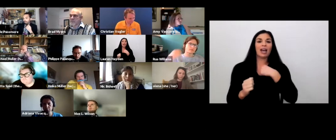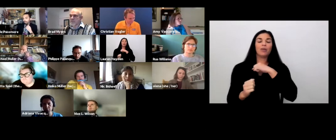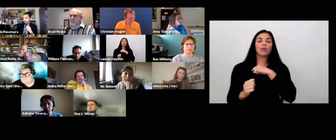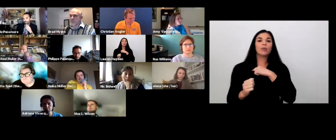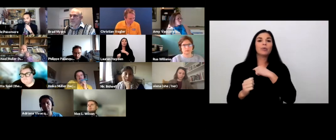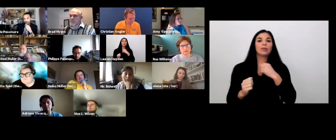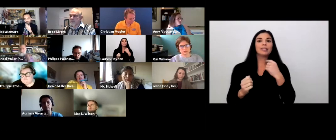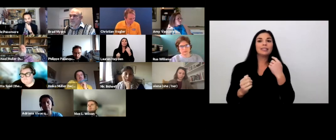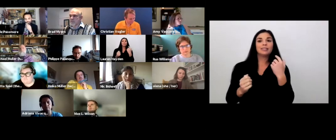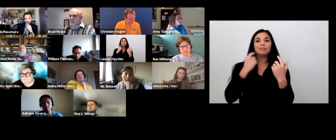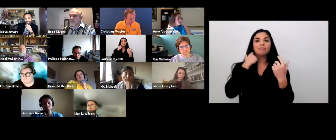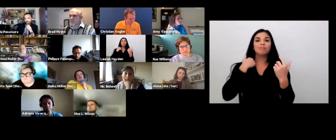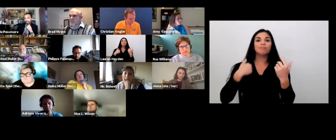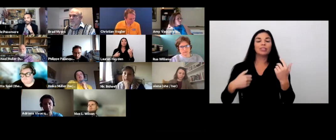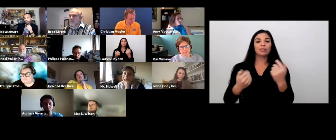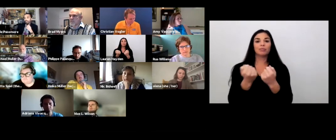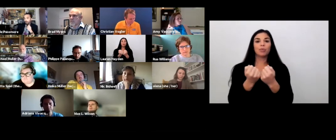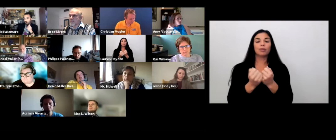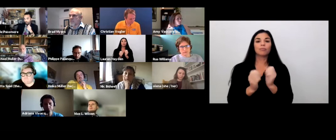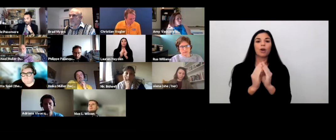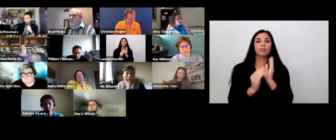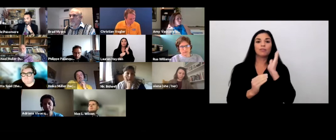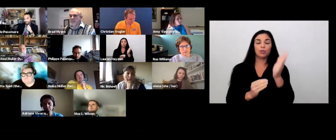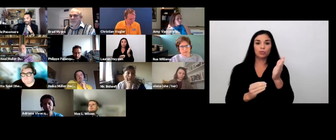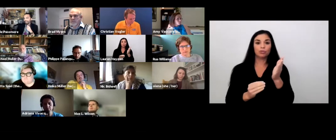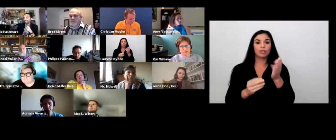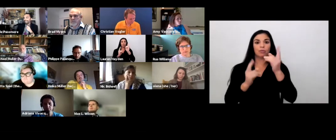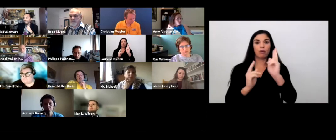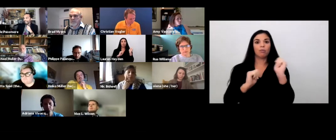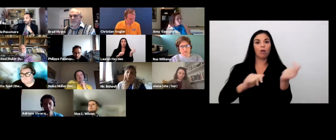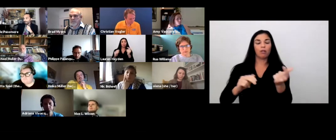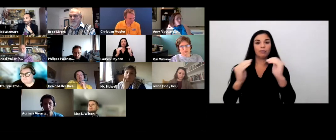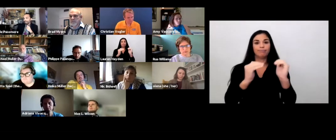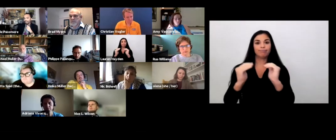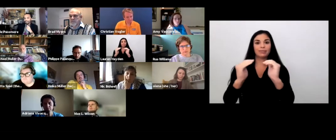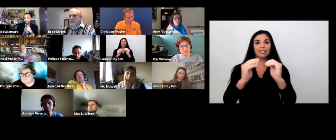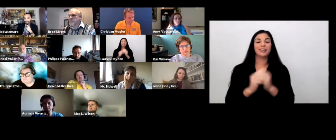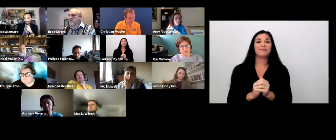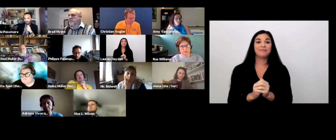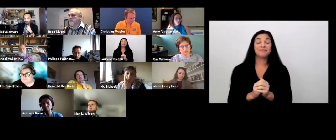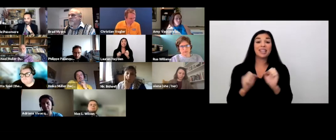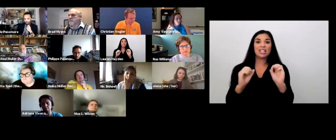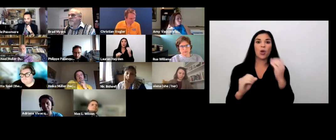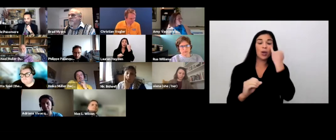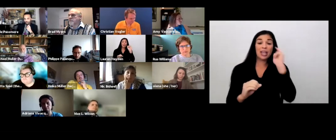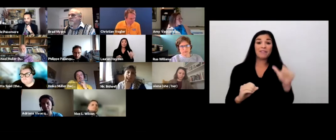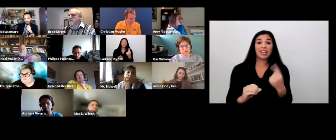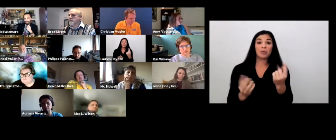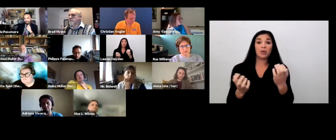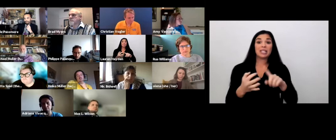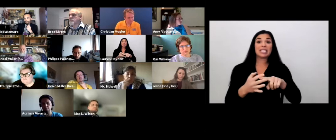honor all of the above? So if there's anyone that would like to start us off,